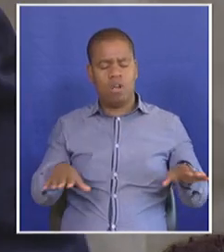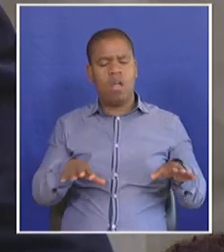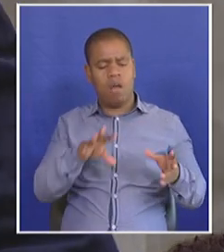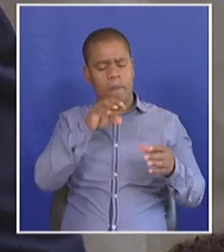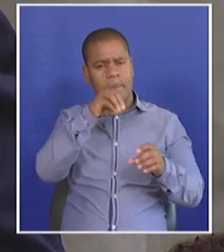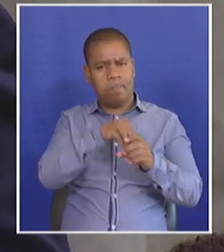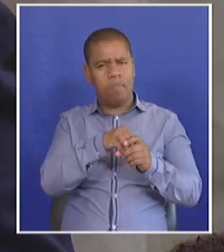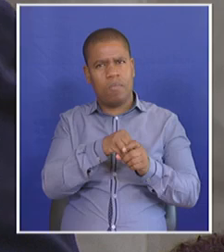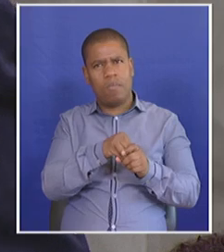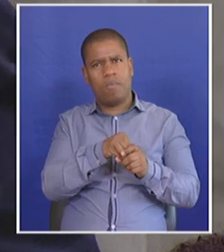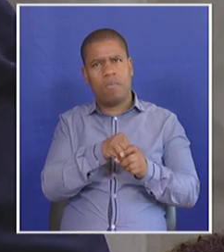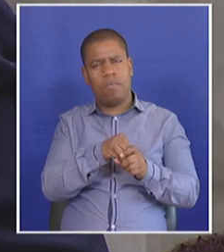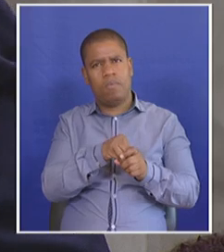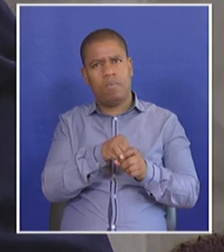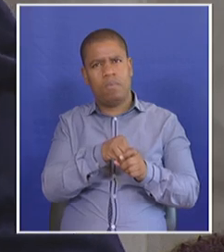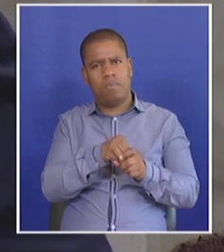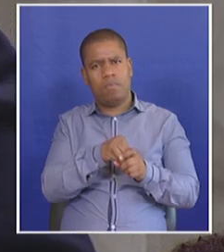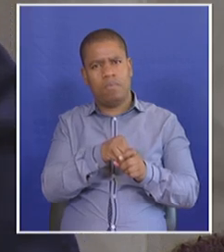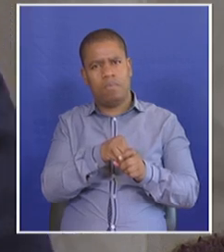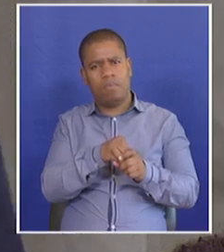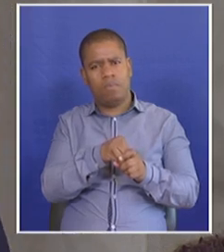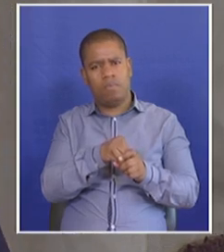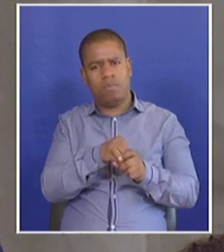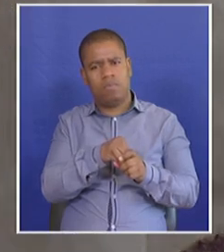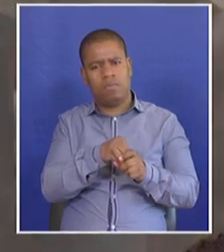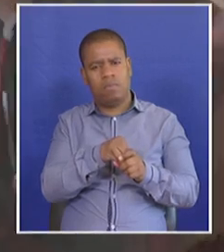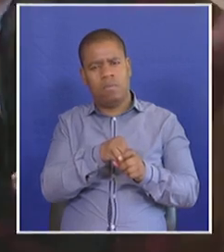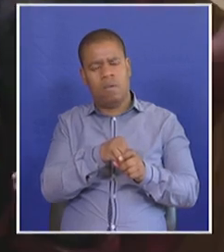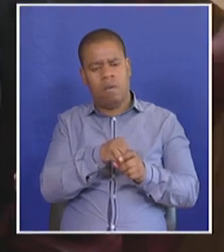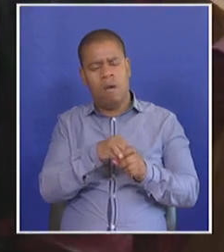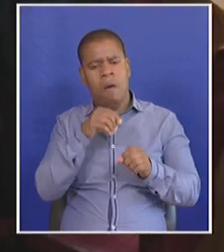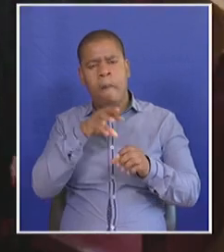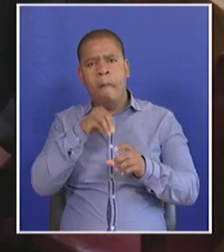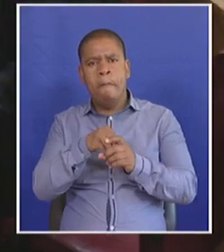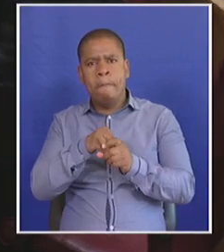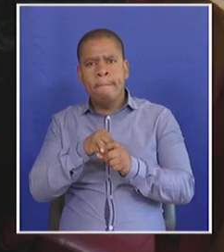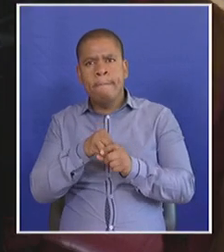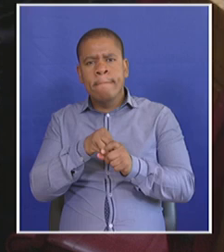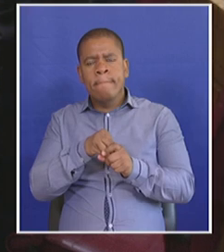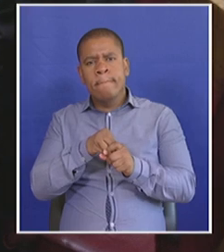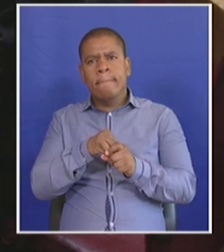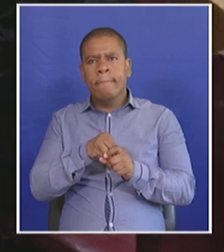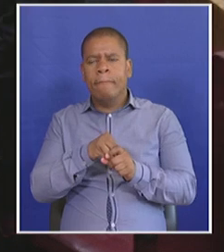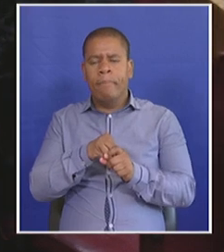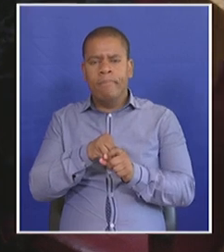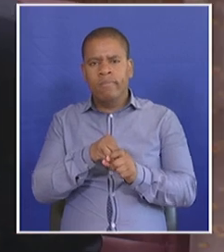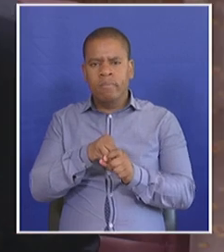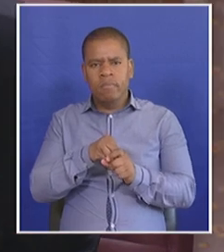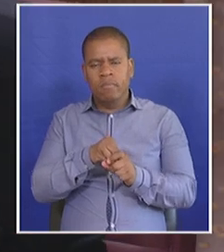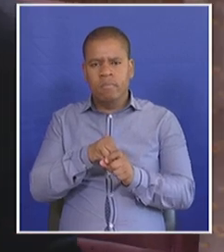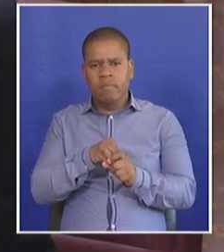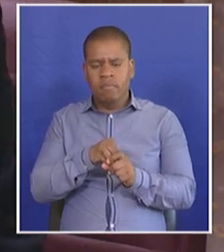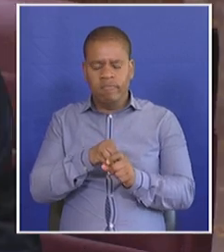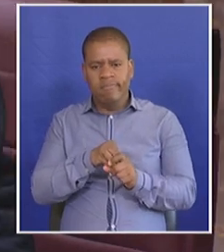Minister can just give clarity on that. Thank you. The clarity seeking question, Honourable Yes. Minister.